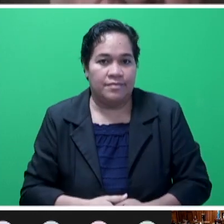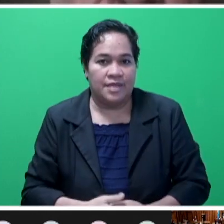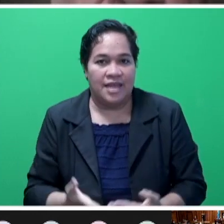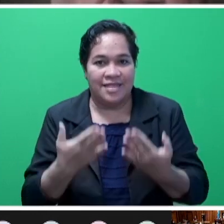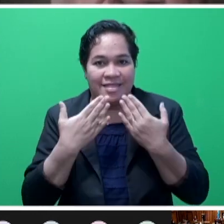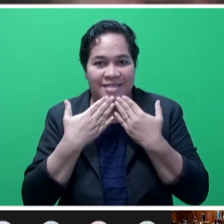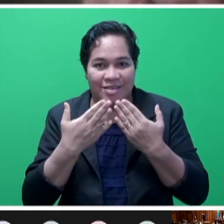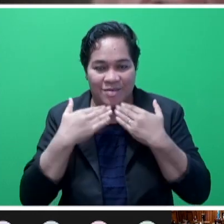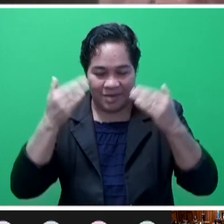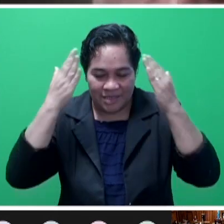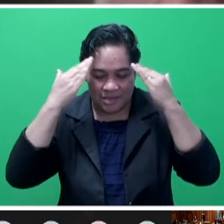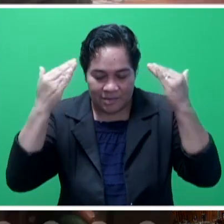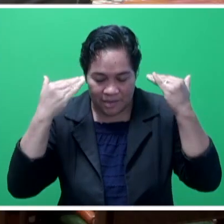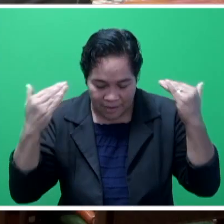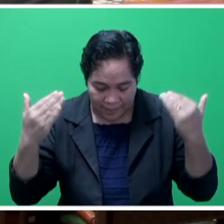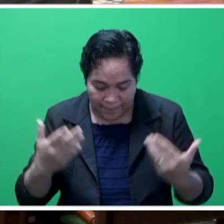Mr. Speaker, sir.